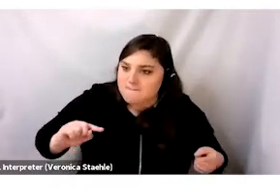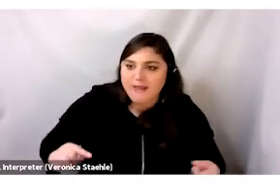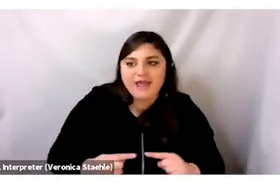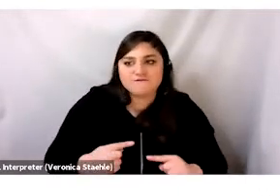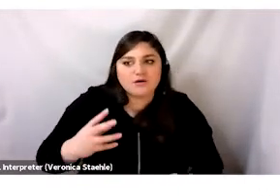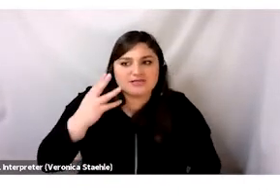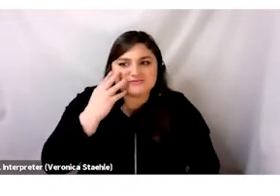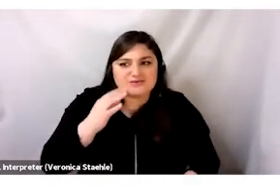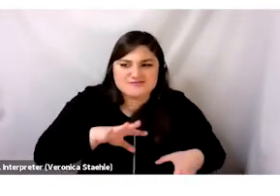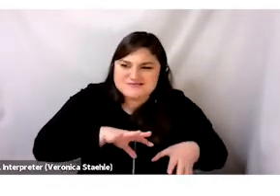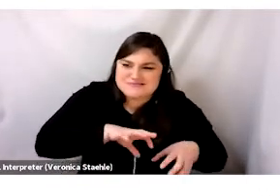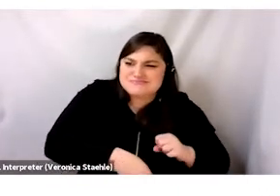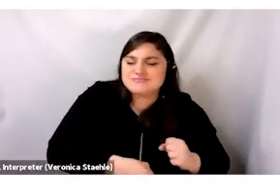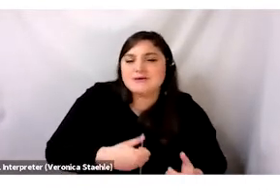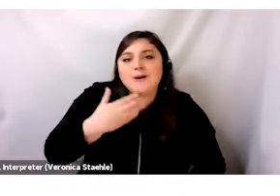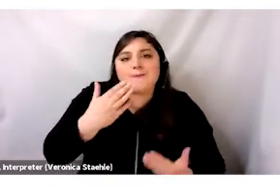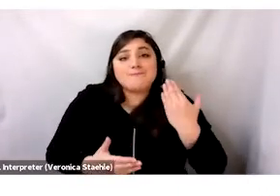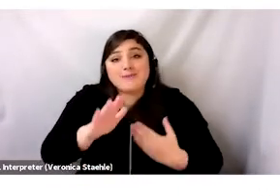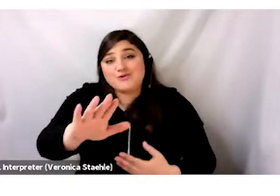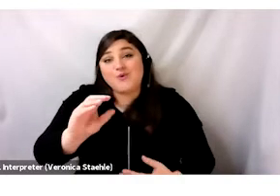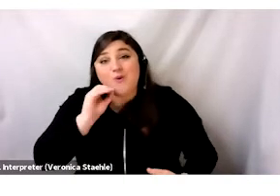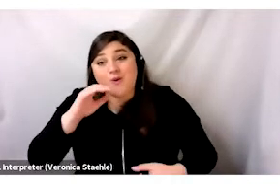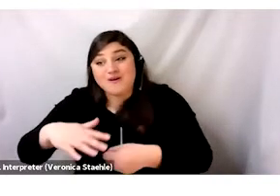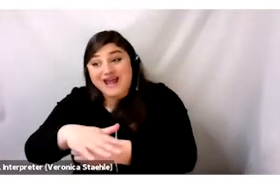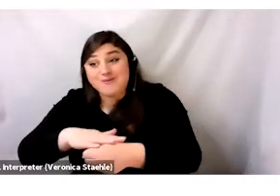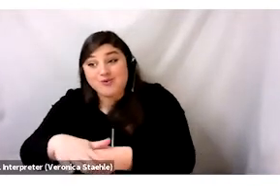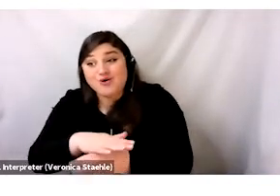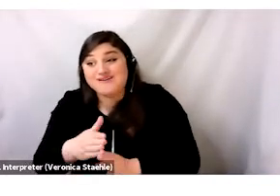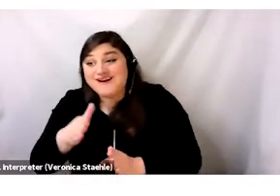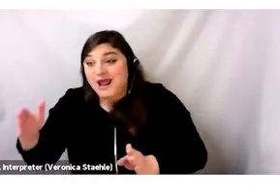like abusive police violence to your neighbors,